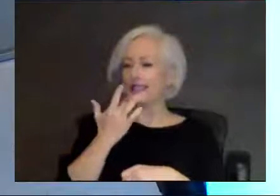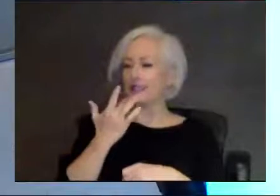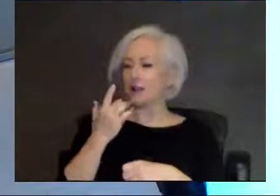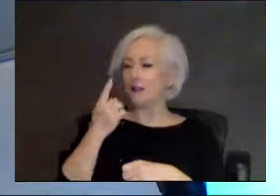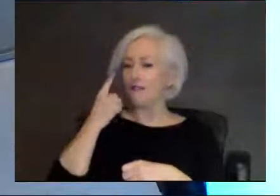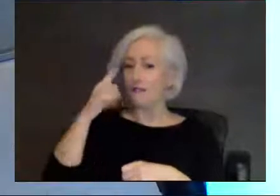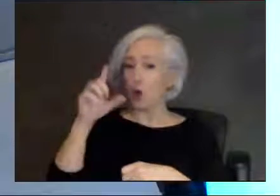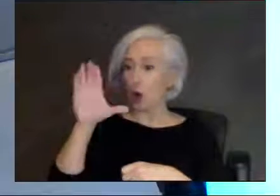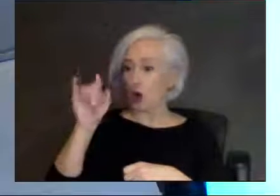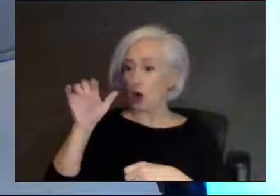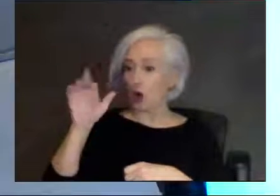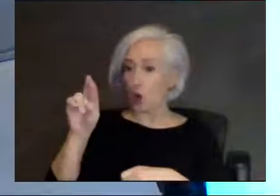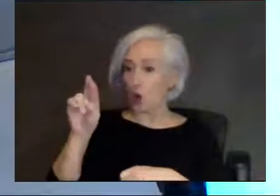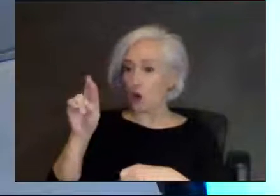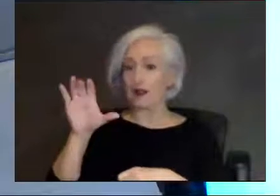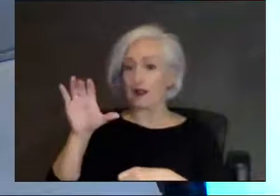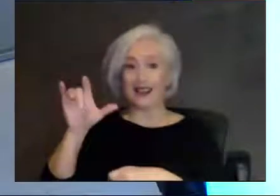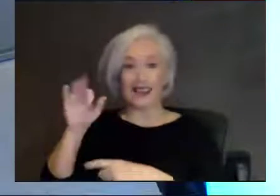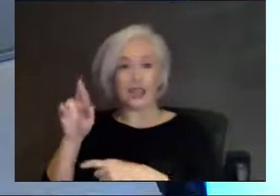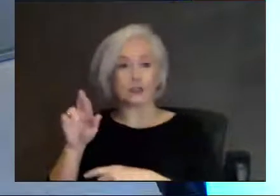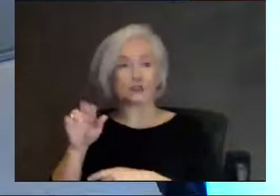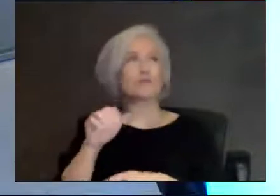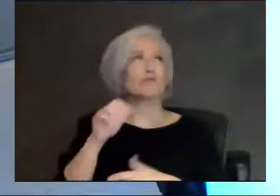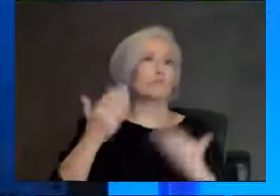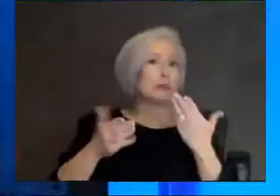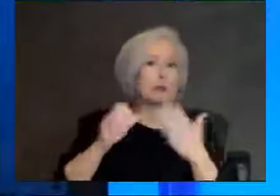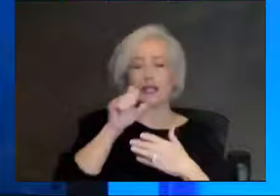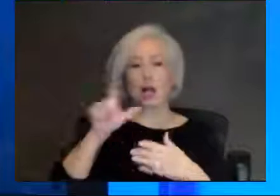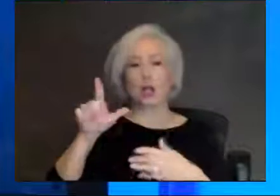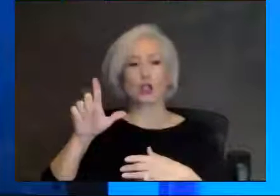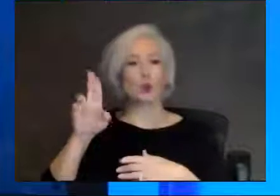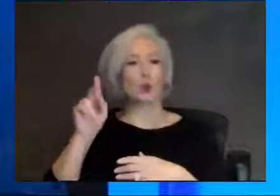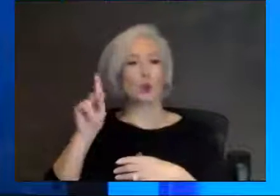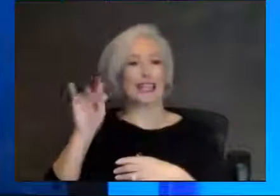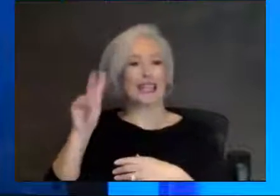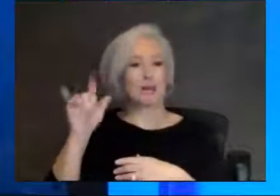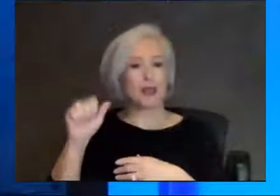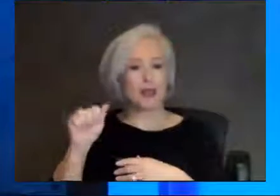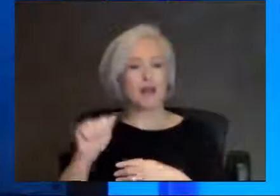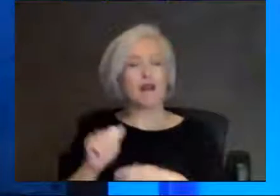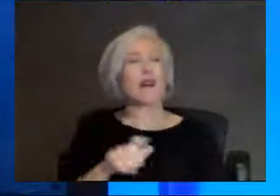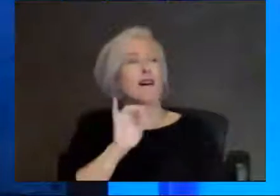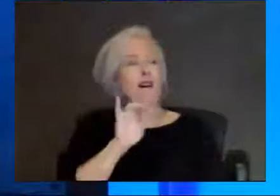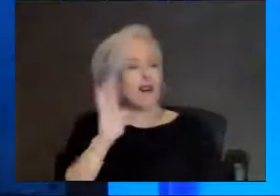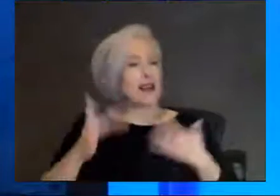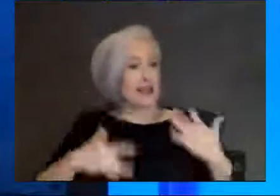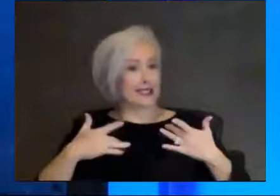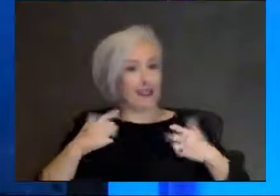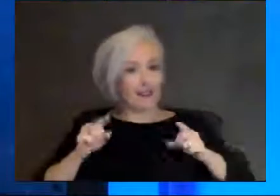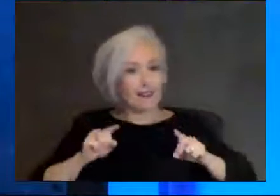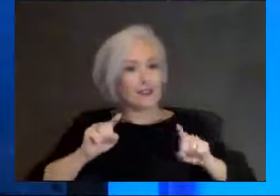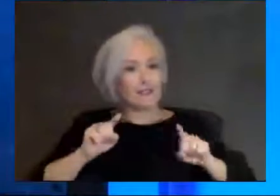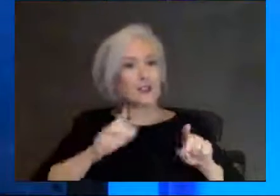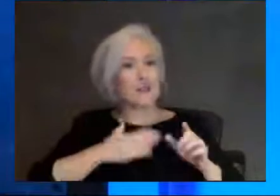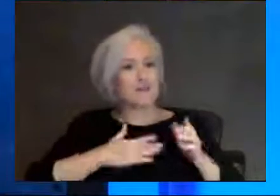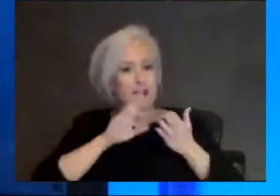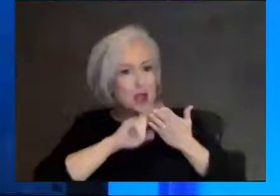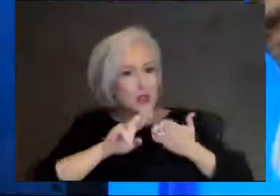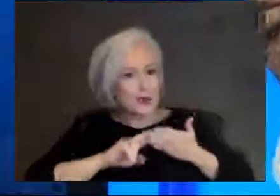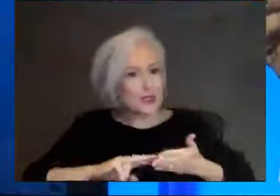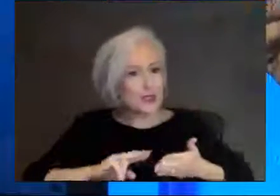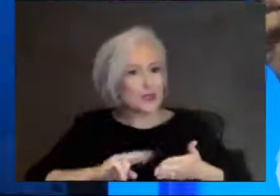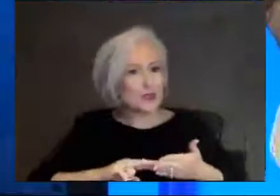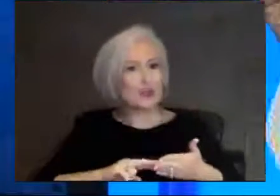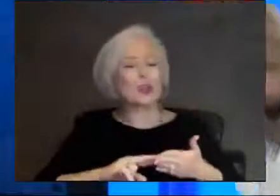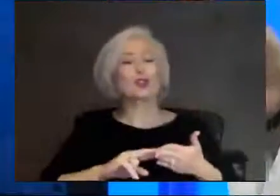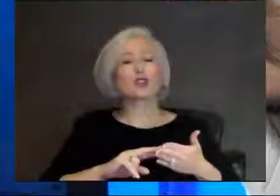not leukemia patients? Or So this is very exciting. So during my search or initial preliminary data, what